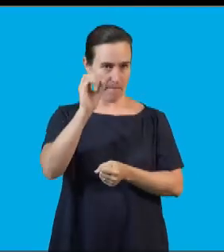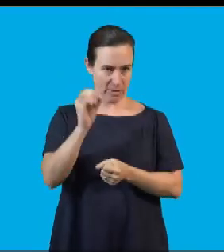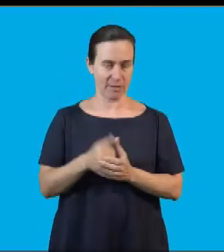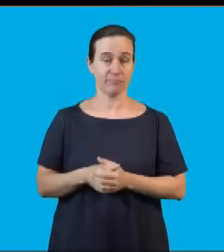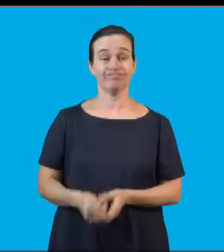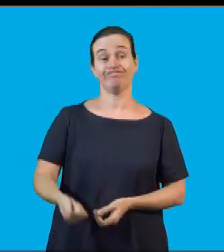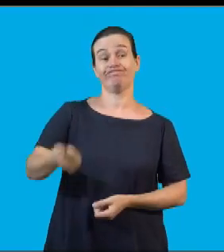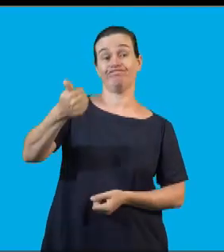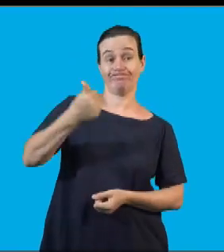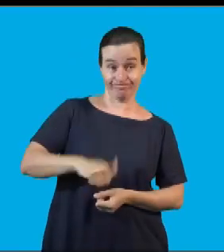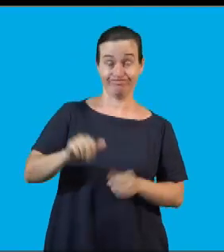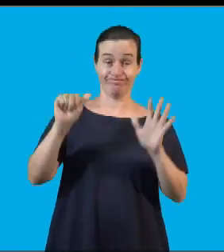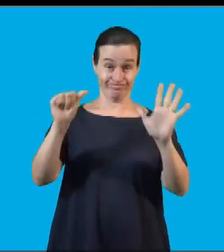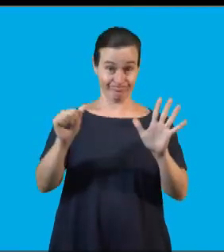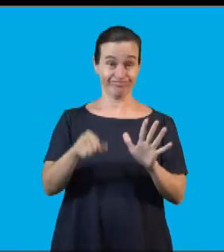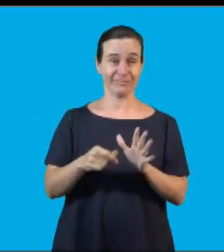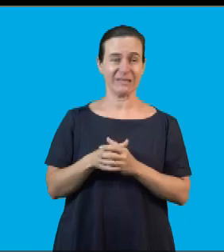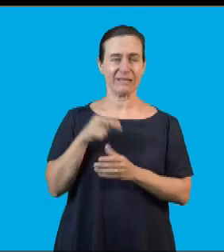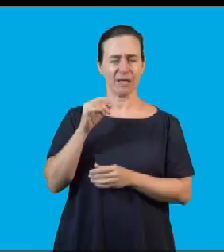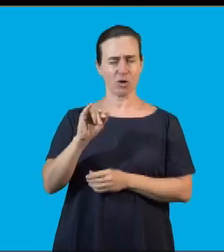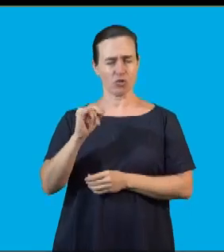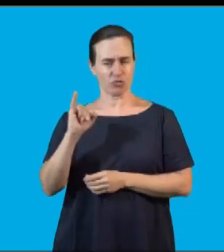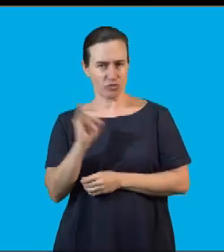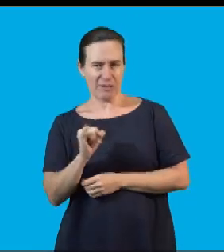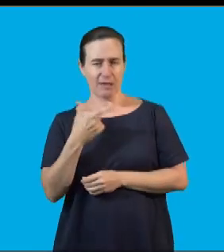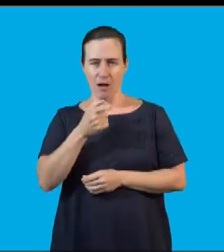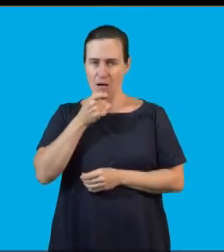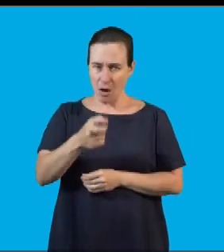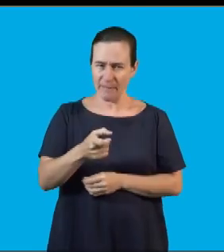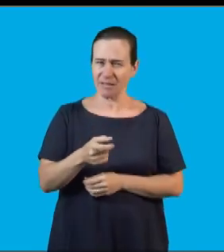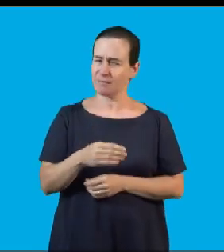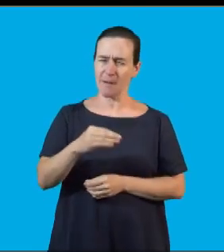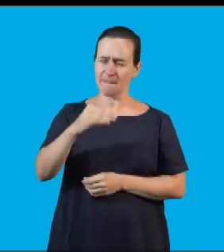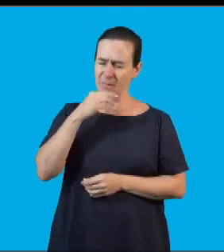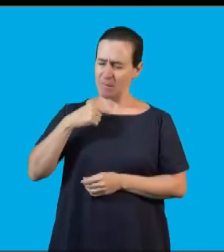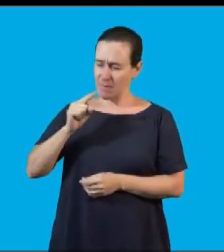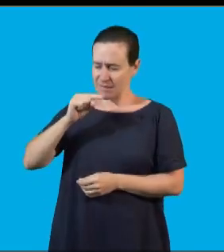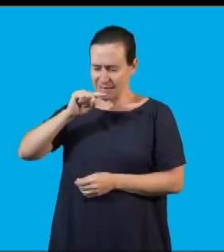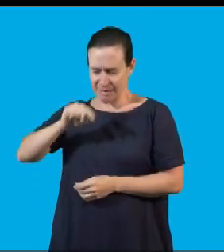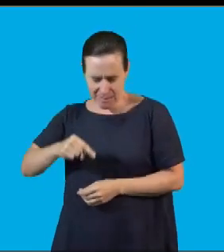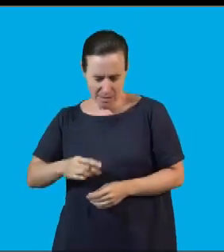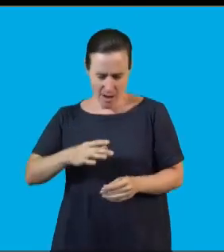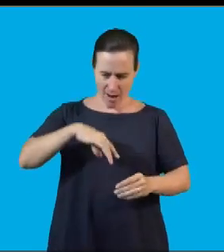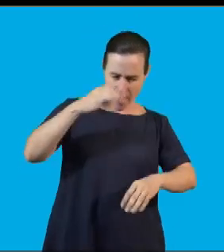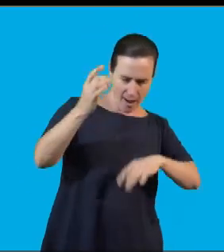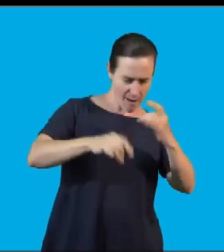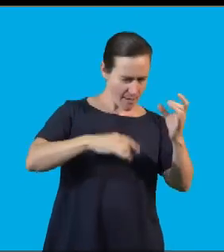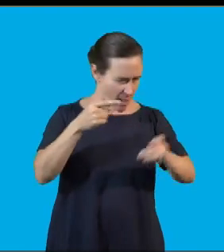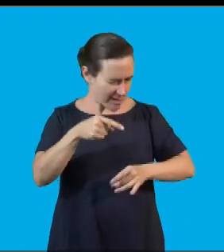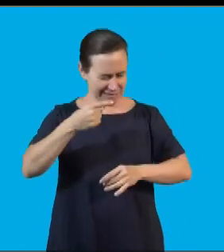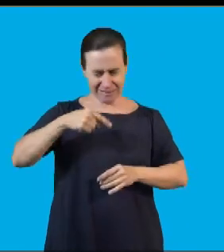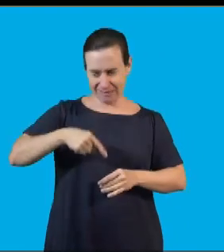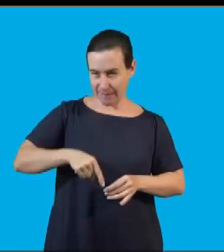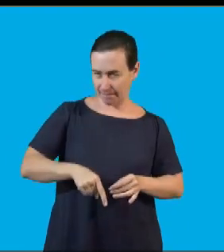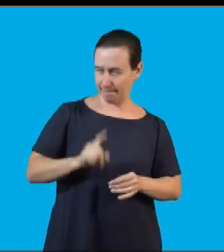opinion. And then the last verb of questioning is critically comment. This means you give a detailed analysis of